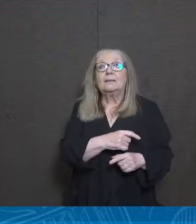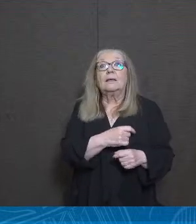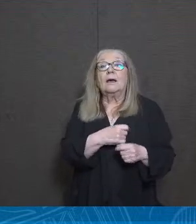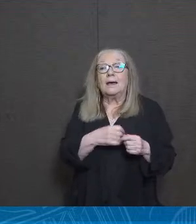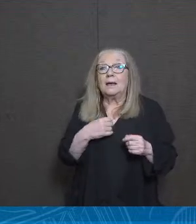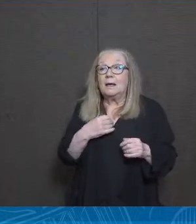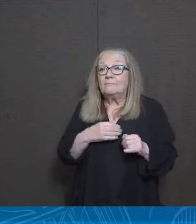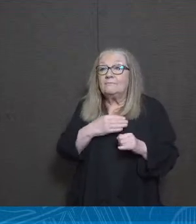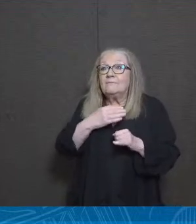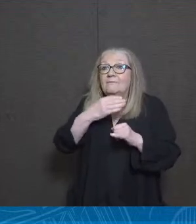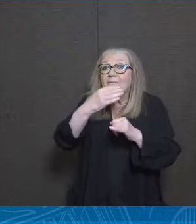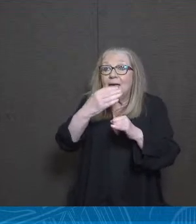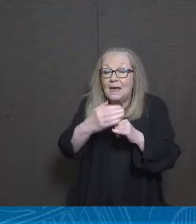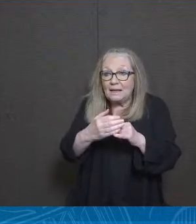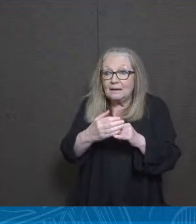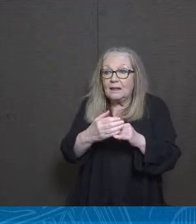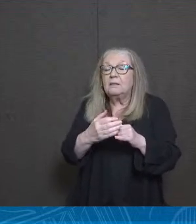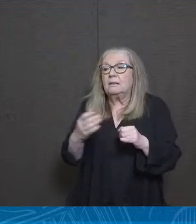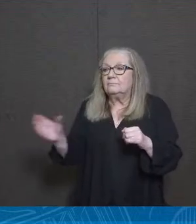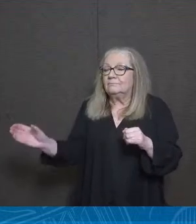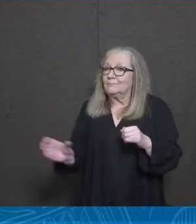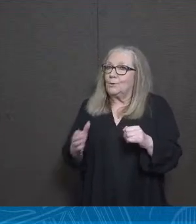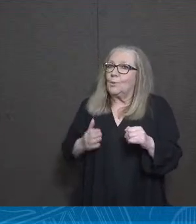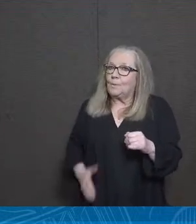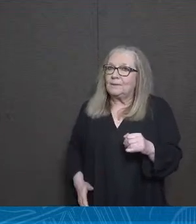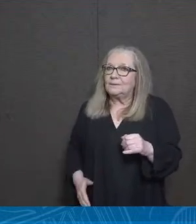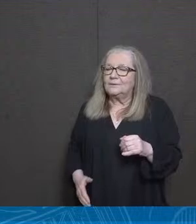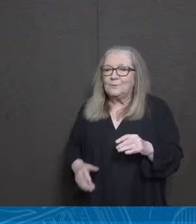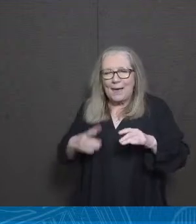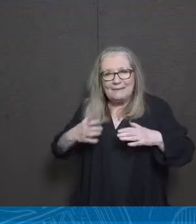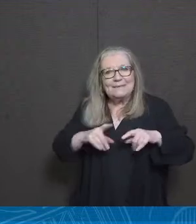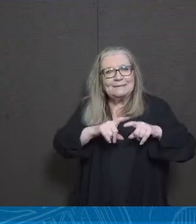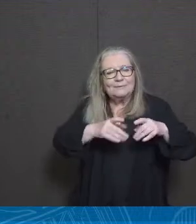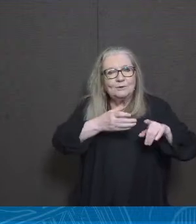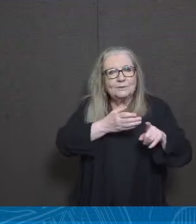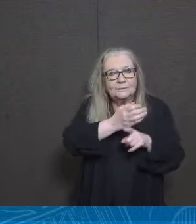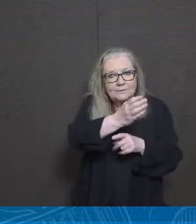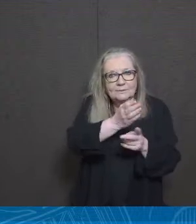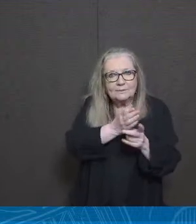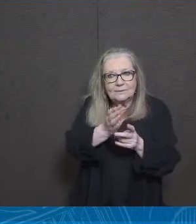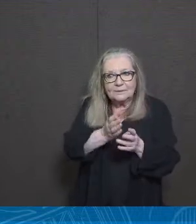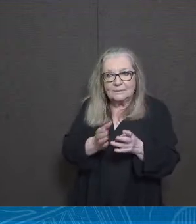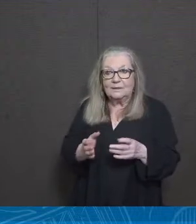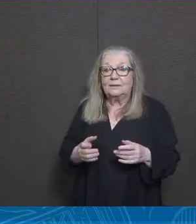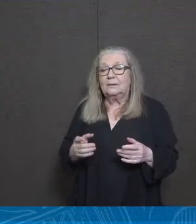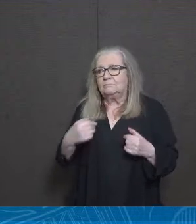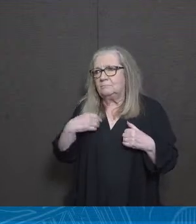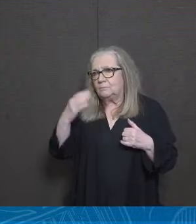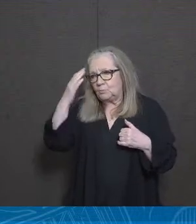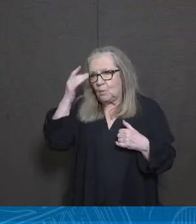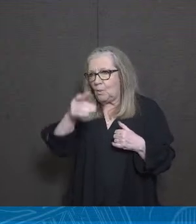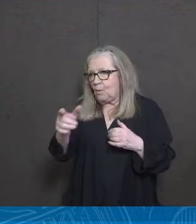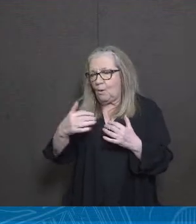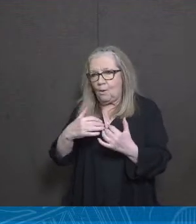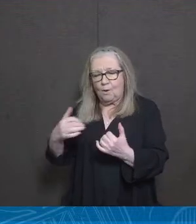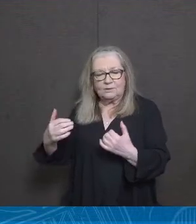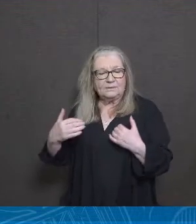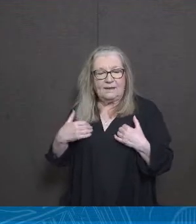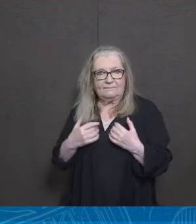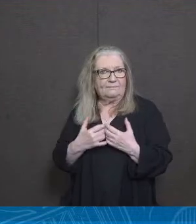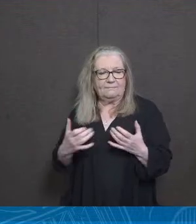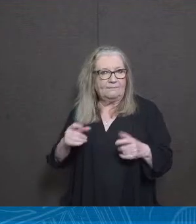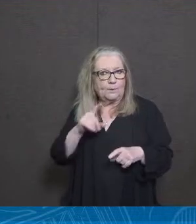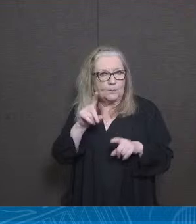to know. Now we have a lot of questions coming from the audience. If you still have questions, scan the